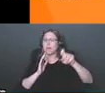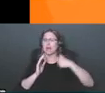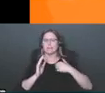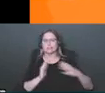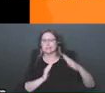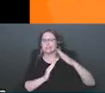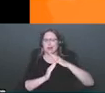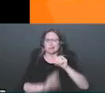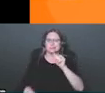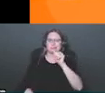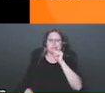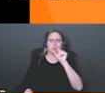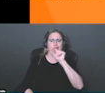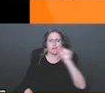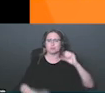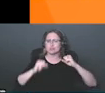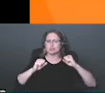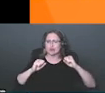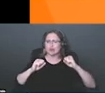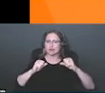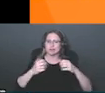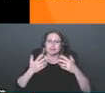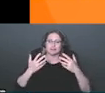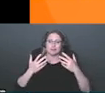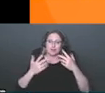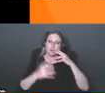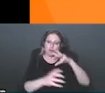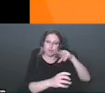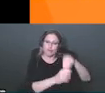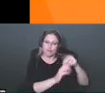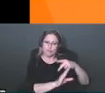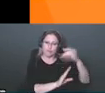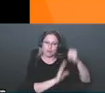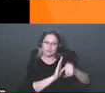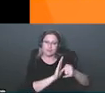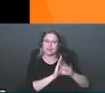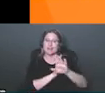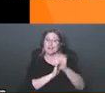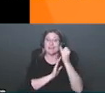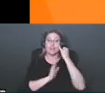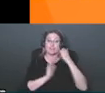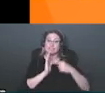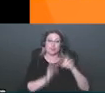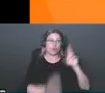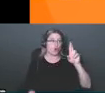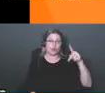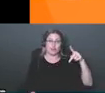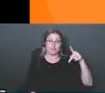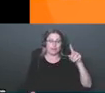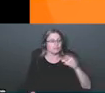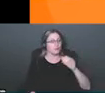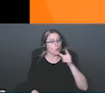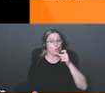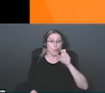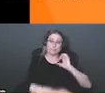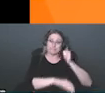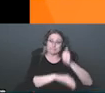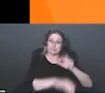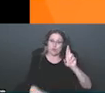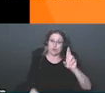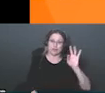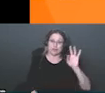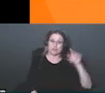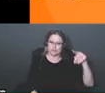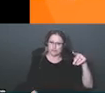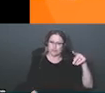to work on this project. The people writing these RFPs are not always thinking about you. So